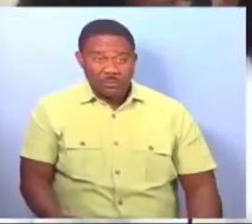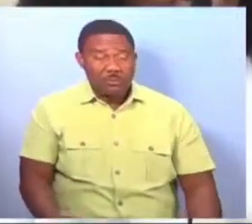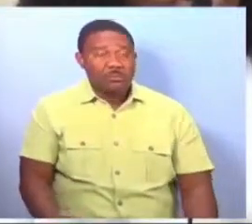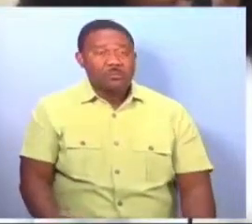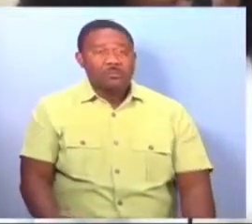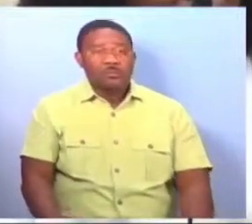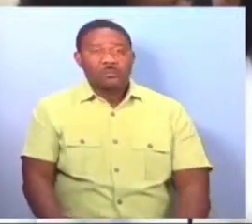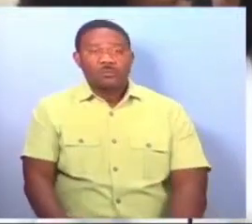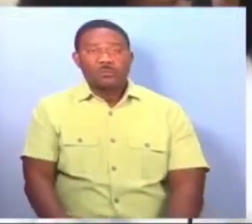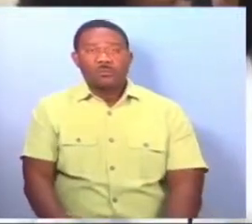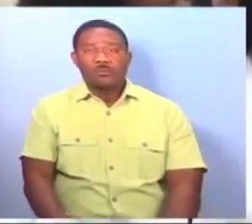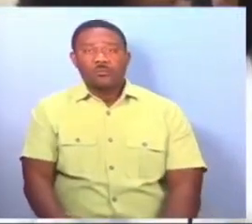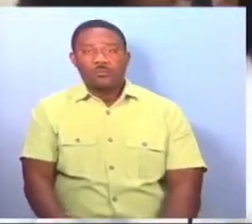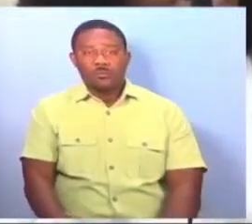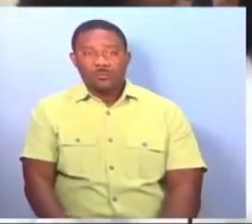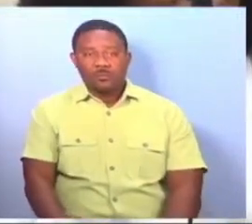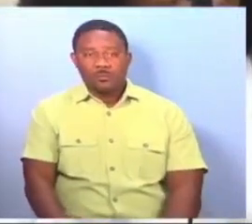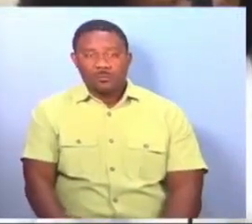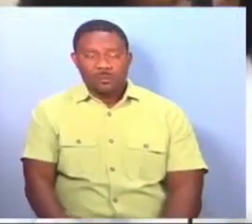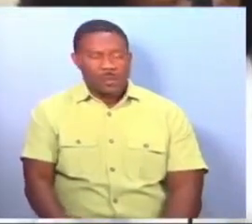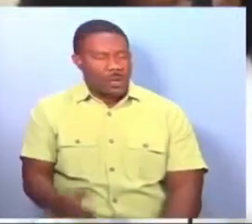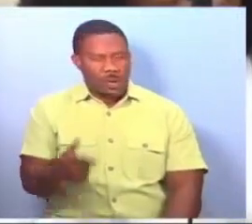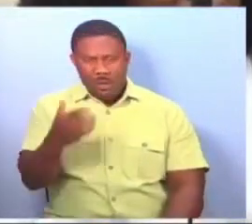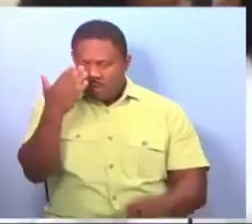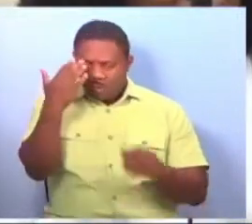that I'll be inundated